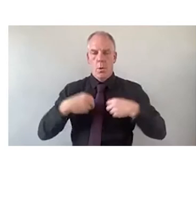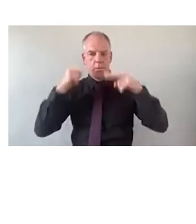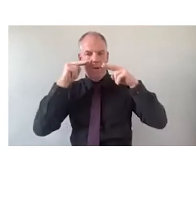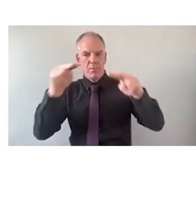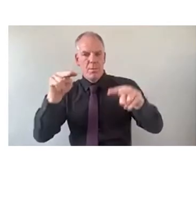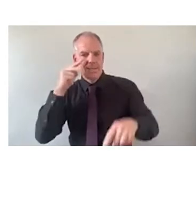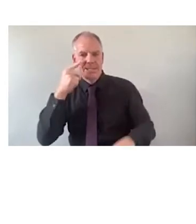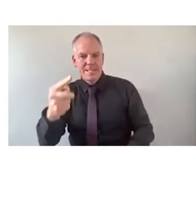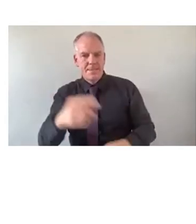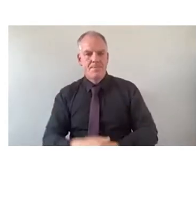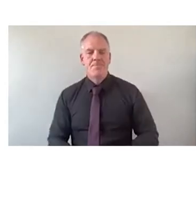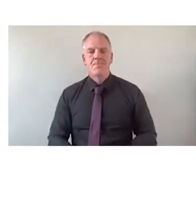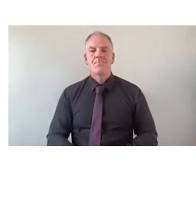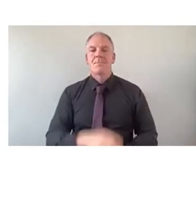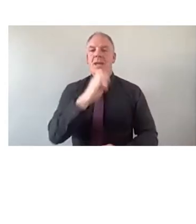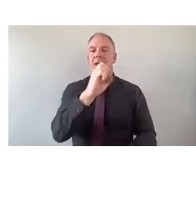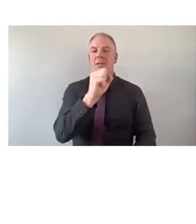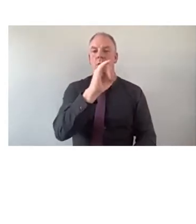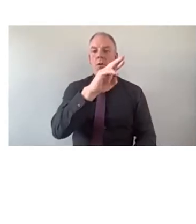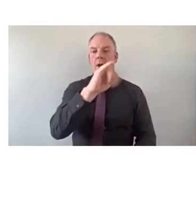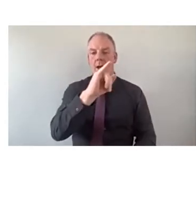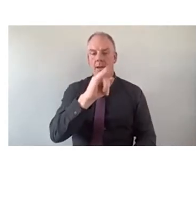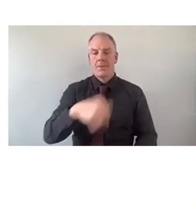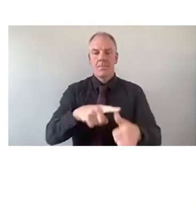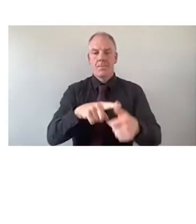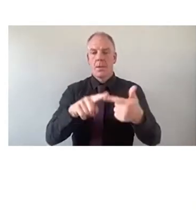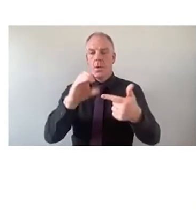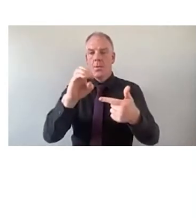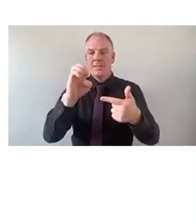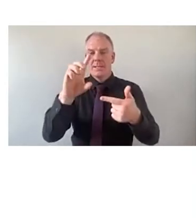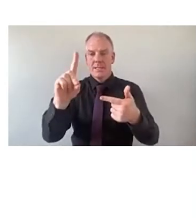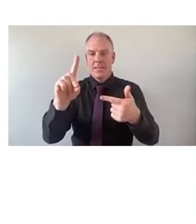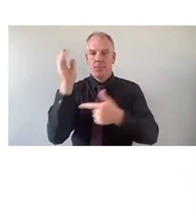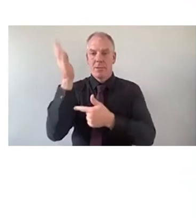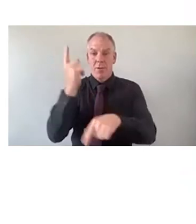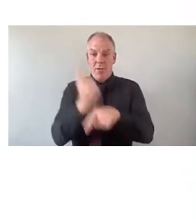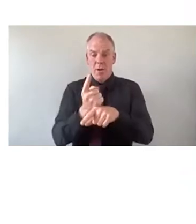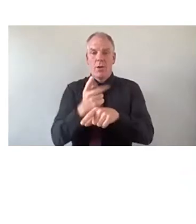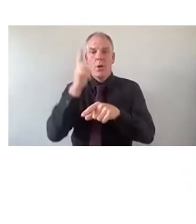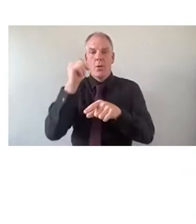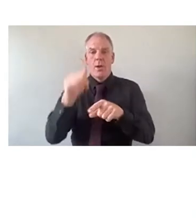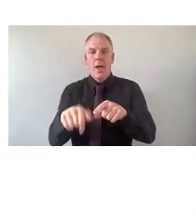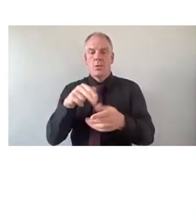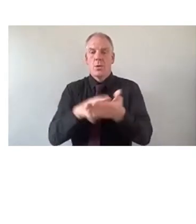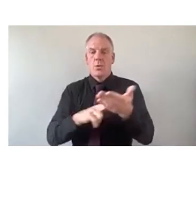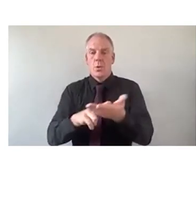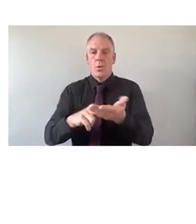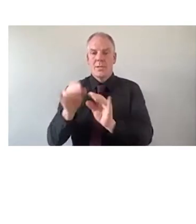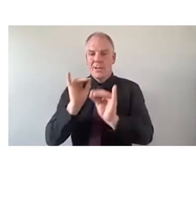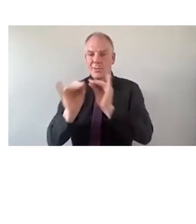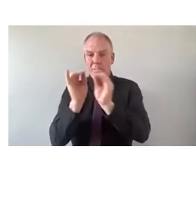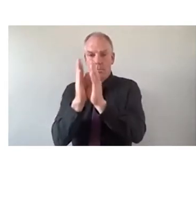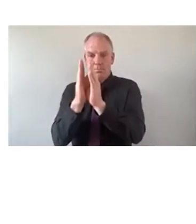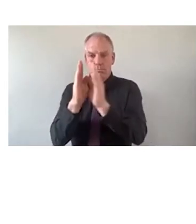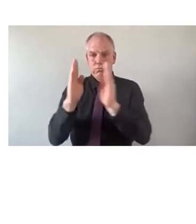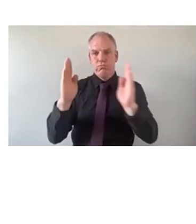size of the captions to suit your own viewing preference. When the ESRI and OECD presentations are on screen, you